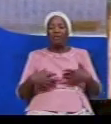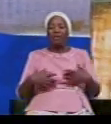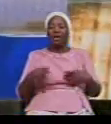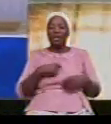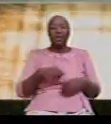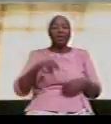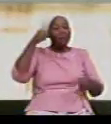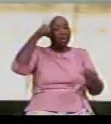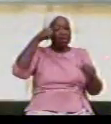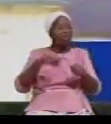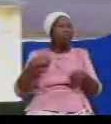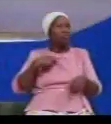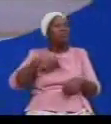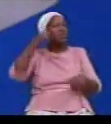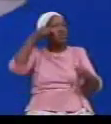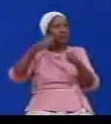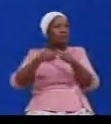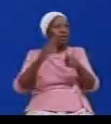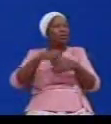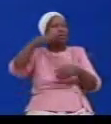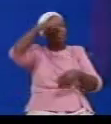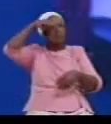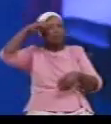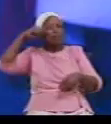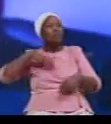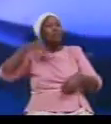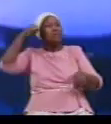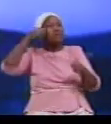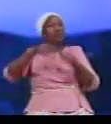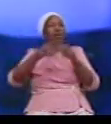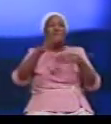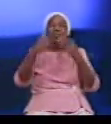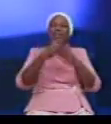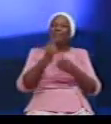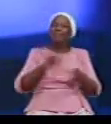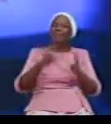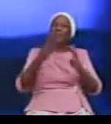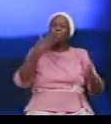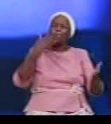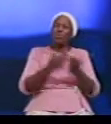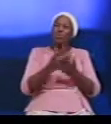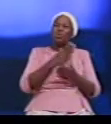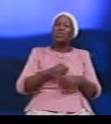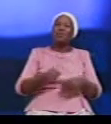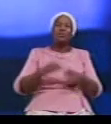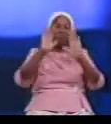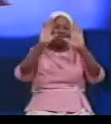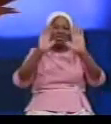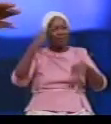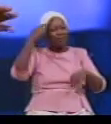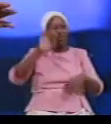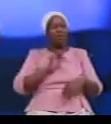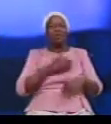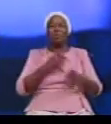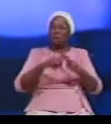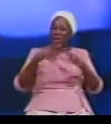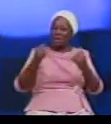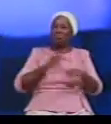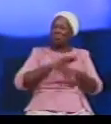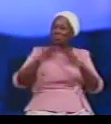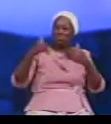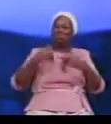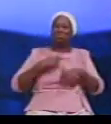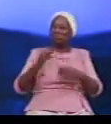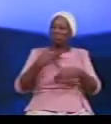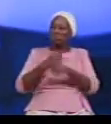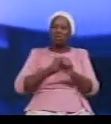And we remember all the leeks and everything. Wait until you get to the land, because the land is very fruitful. It